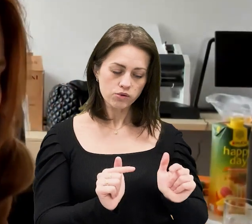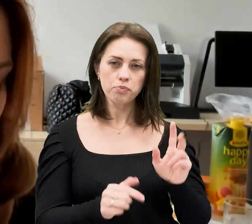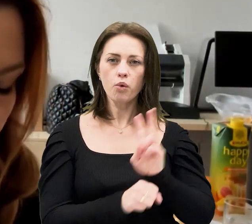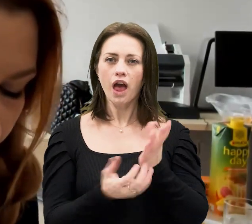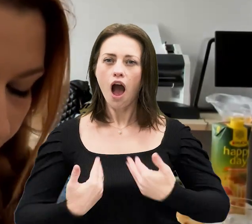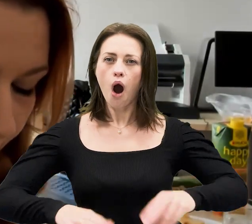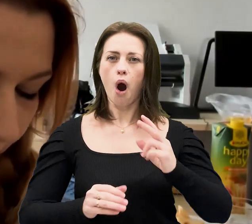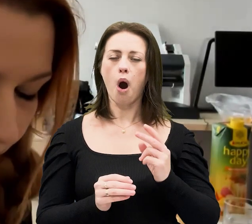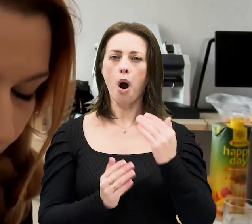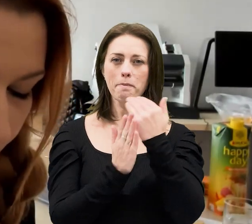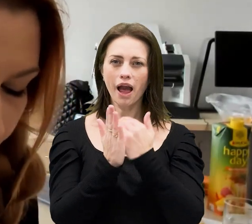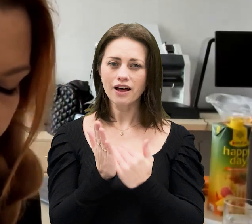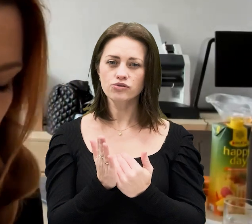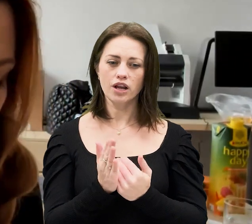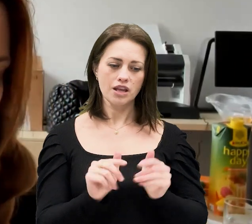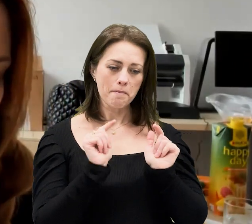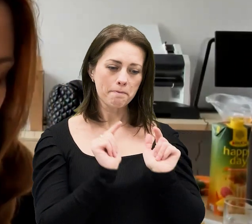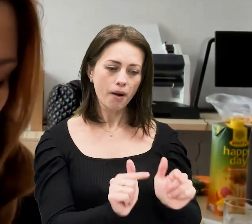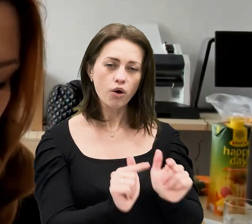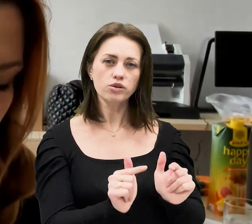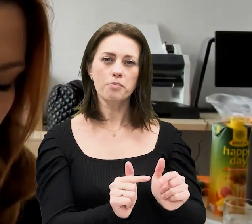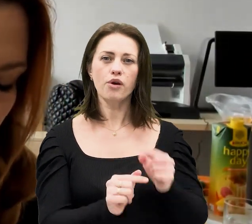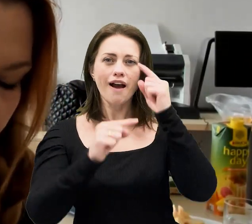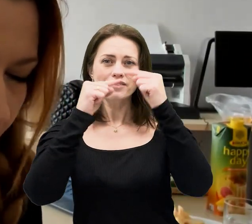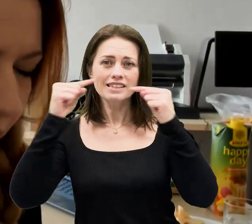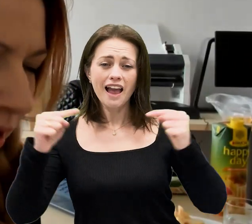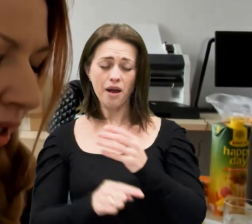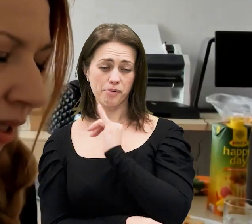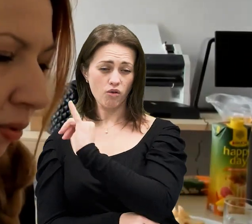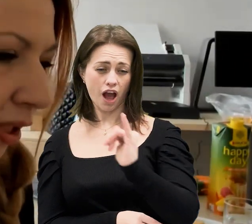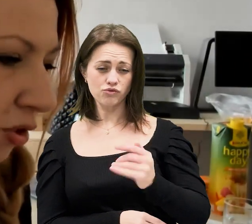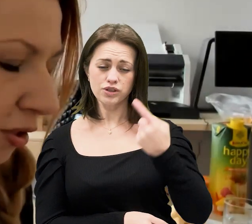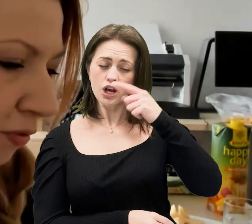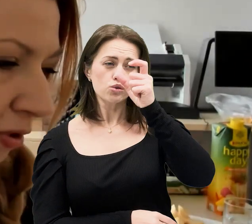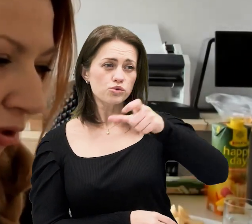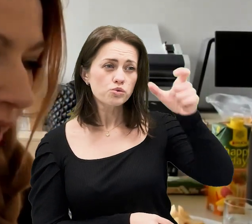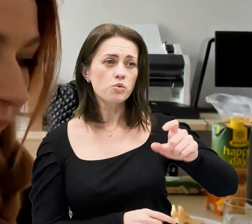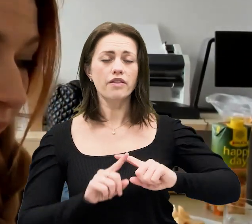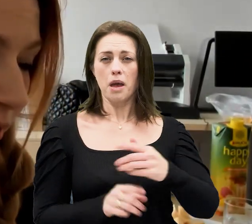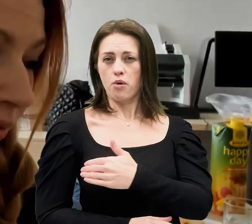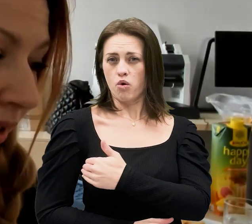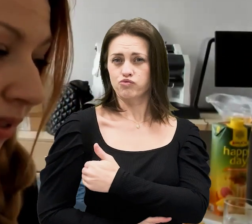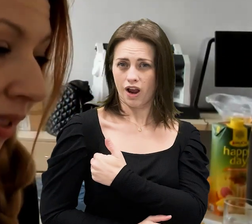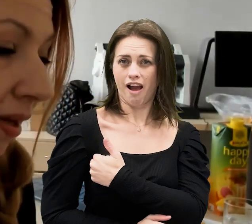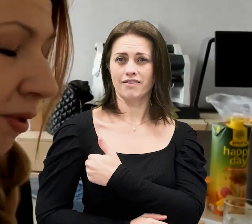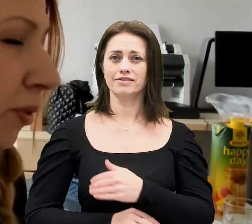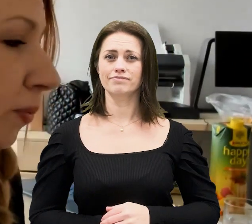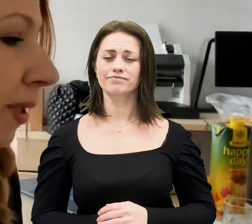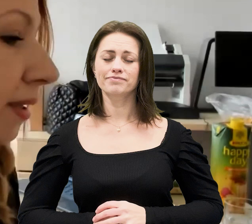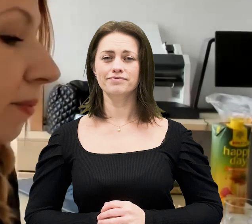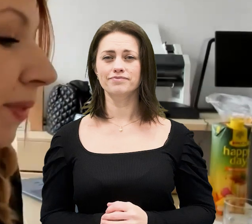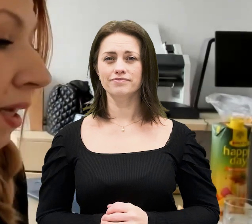measures was created to ensure the providing of support in education for every student and